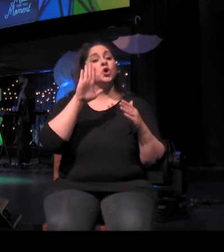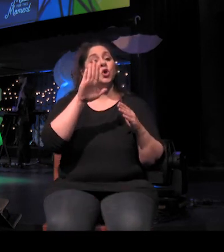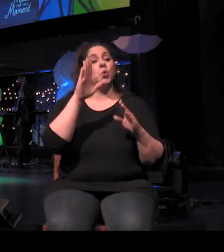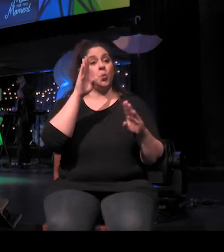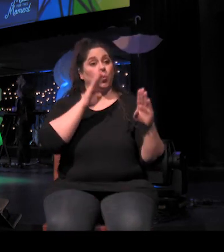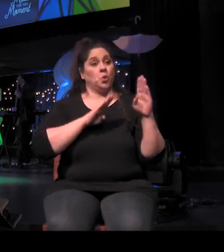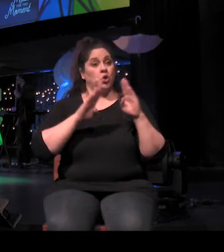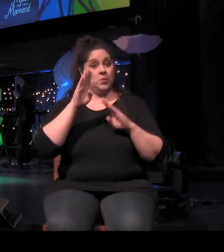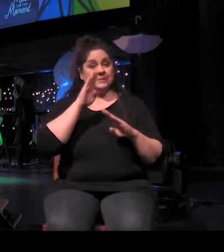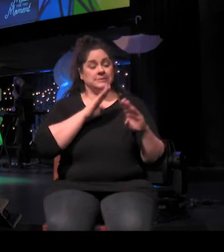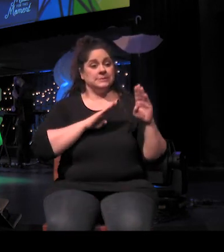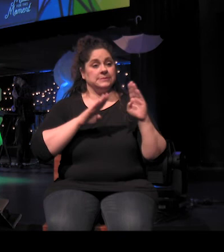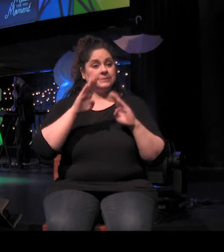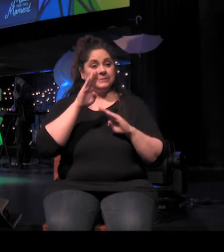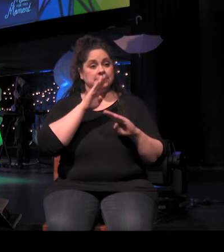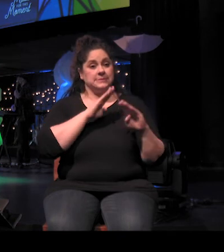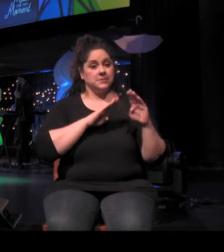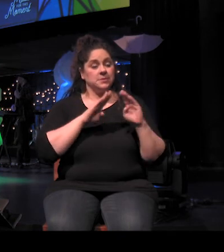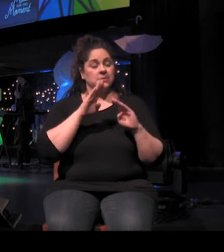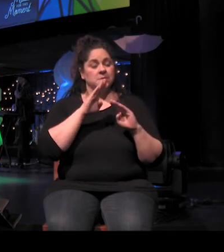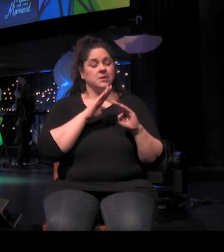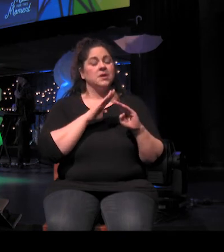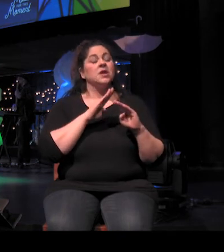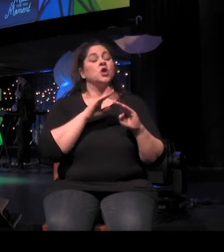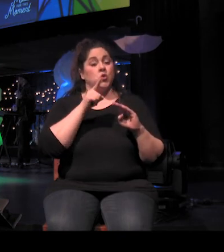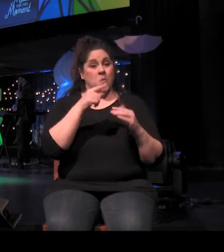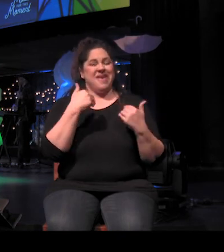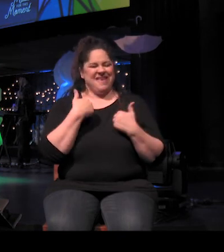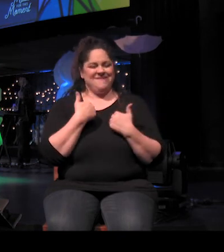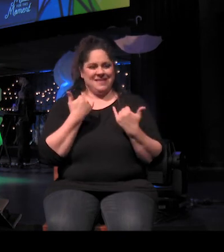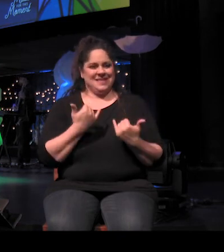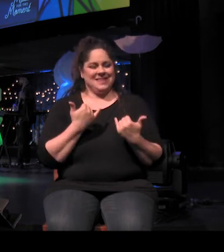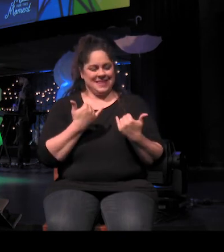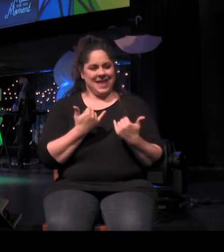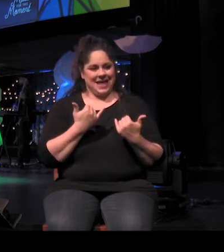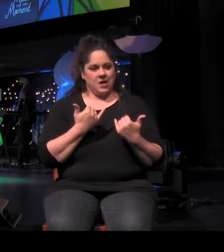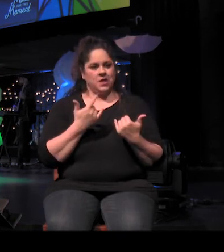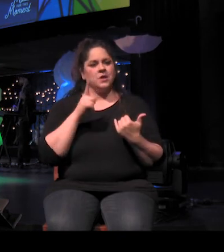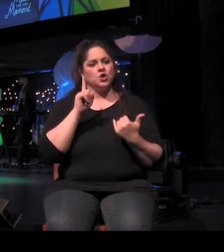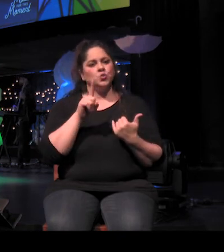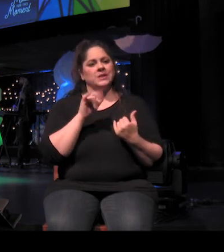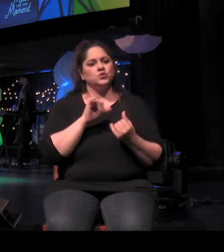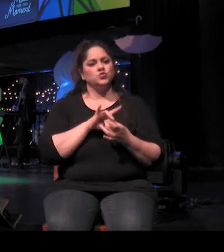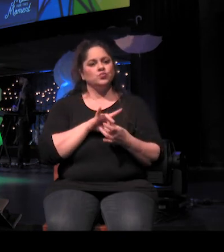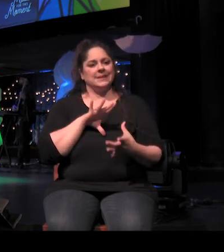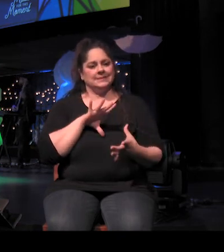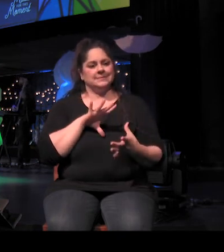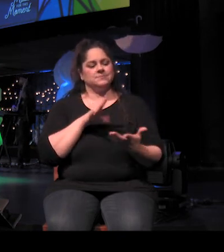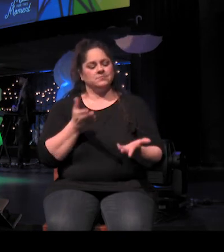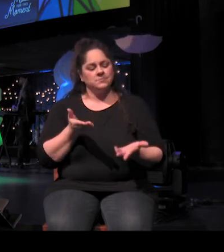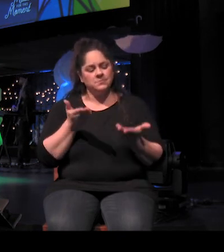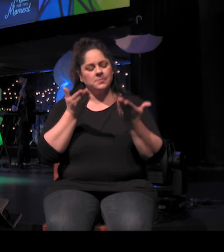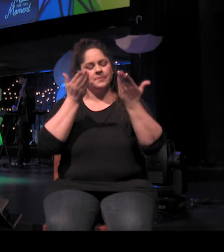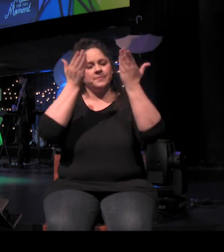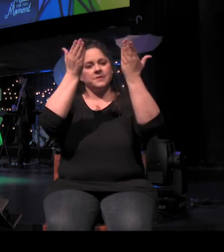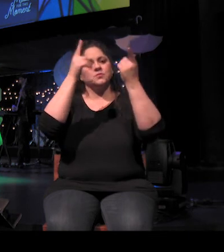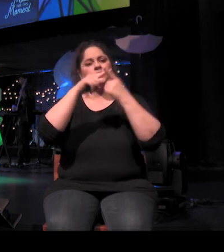you carrying that it's time to release to God today?